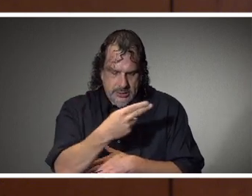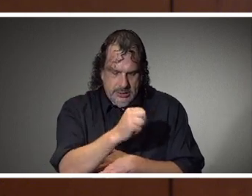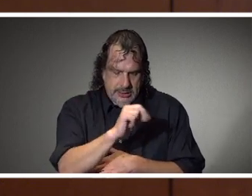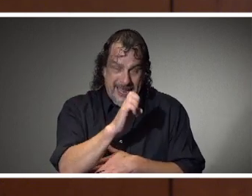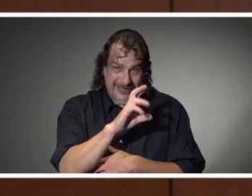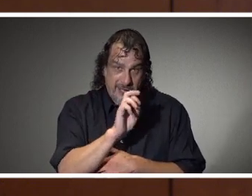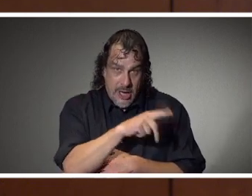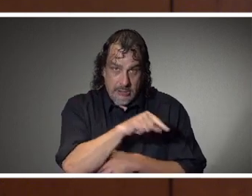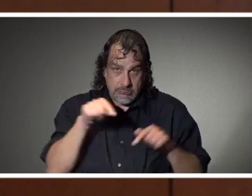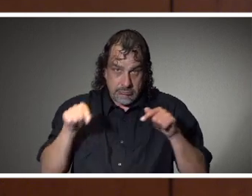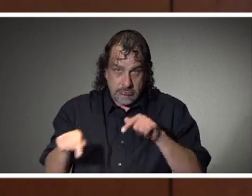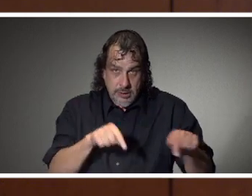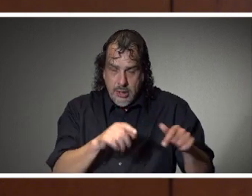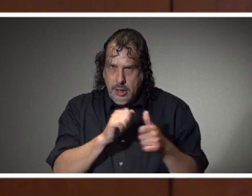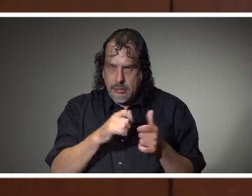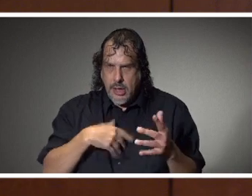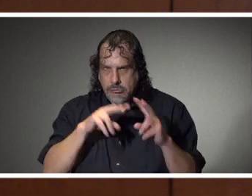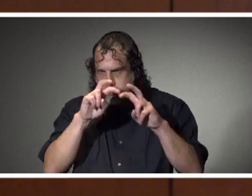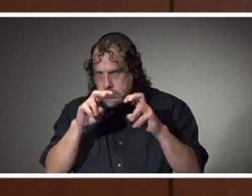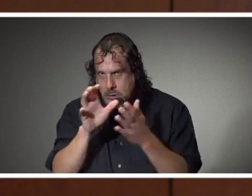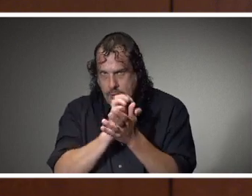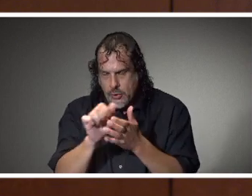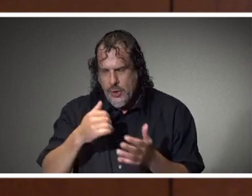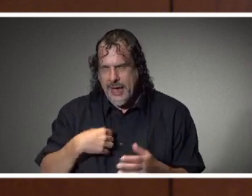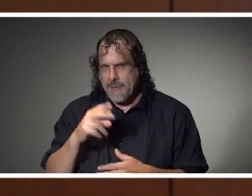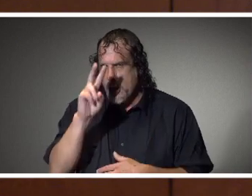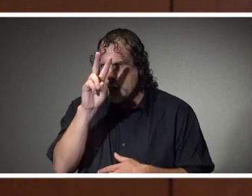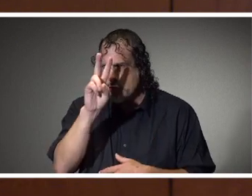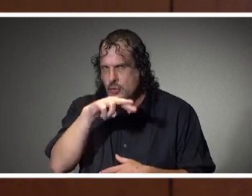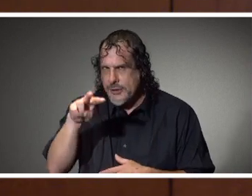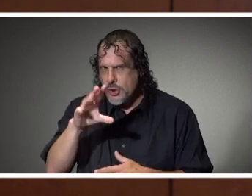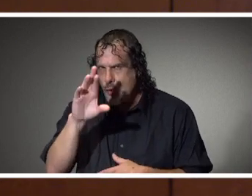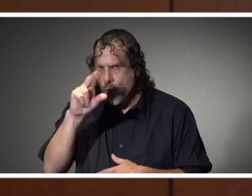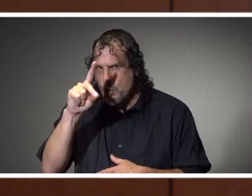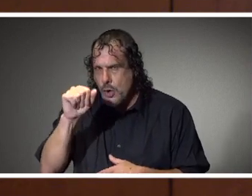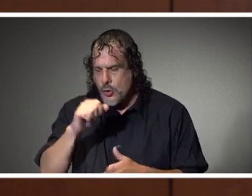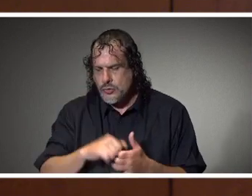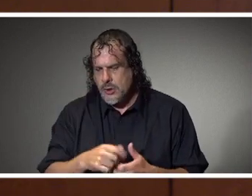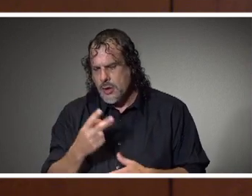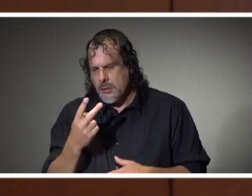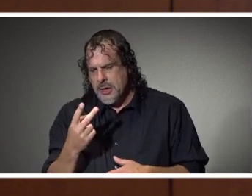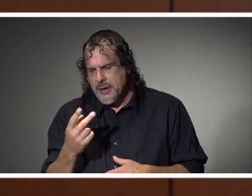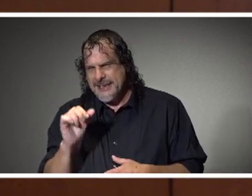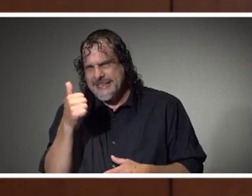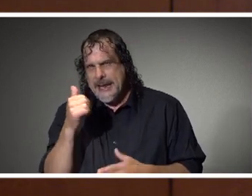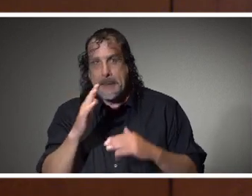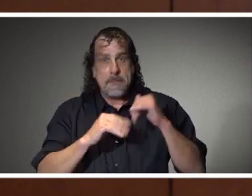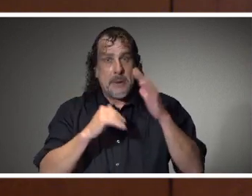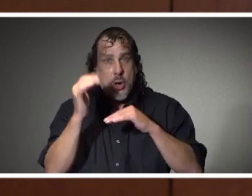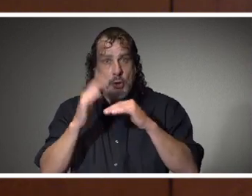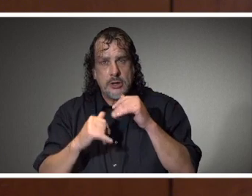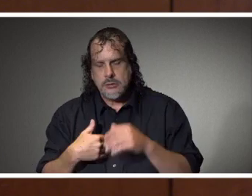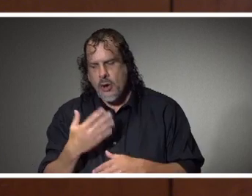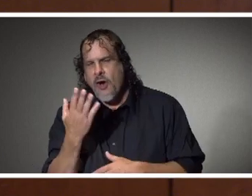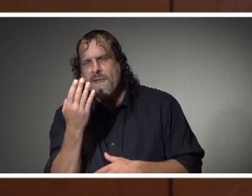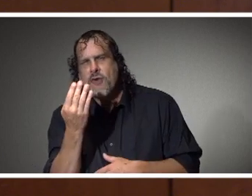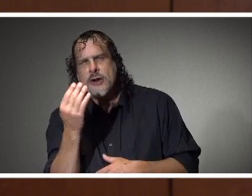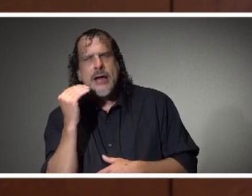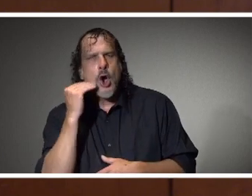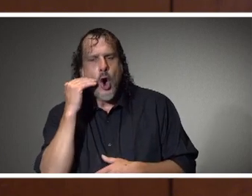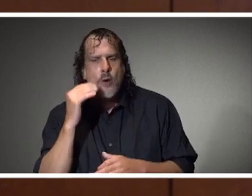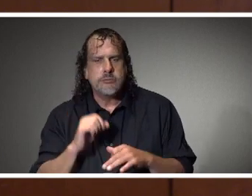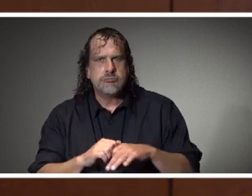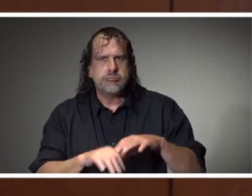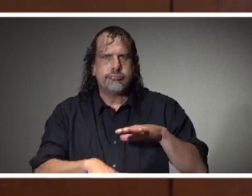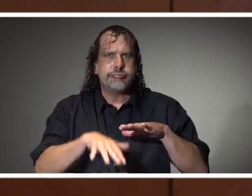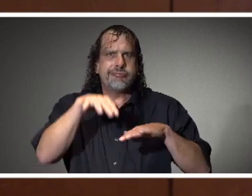have 22 roads, public roads, about 10 public buildings, about 14 homes that were affected, and